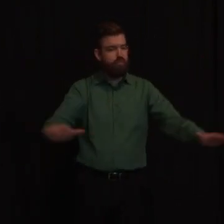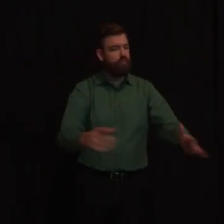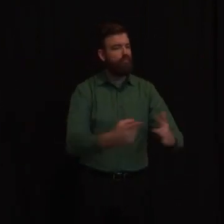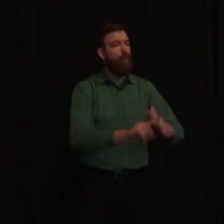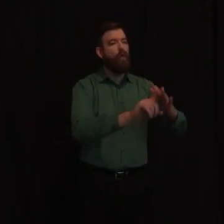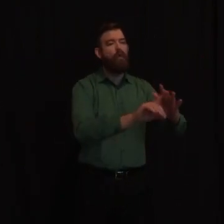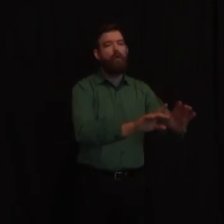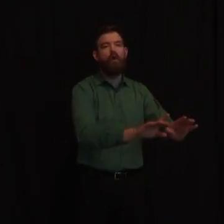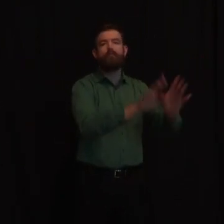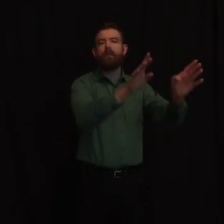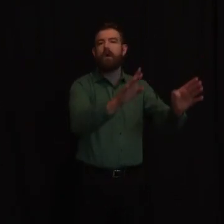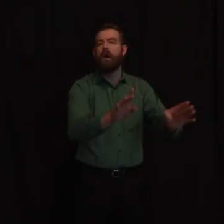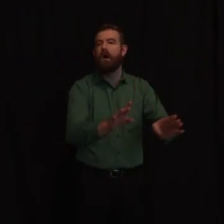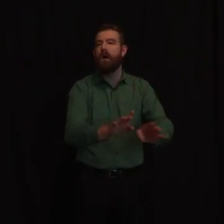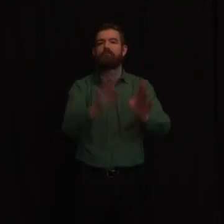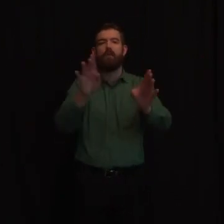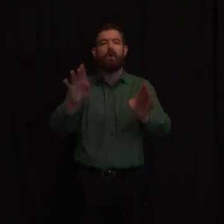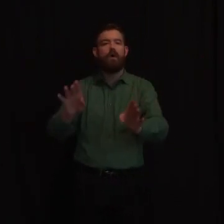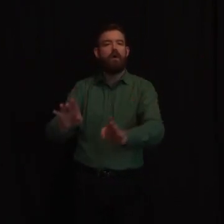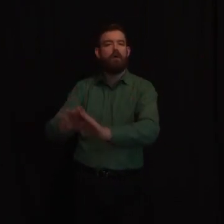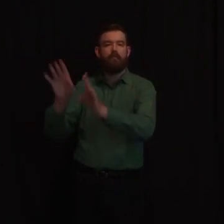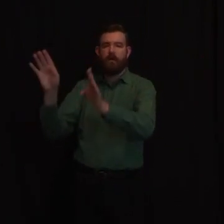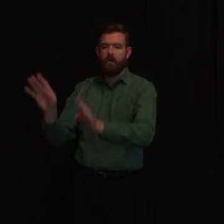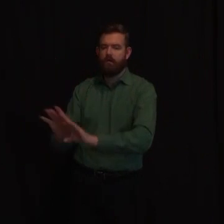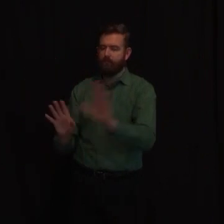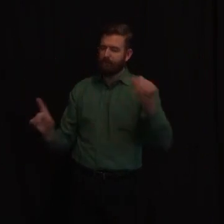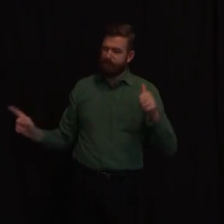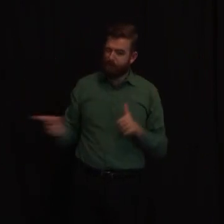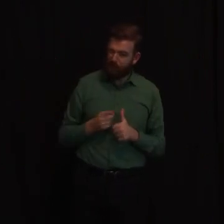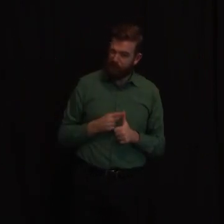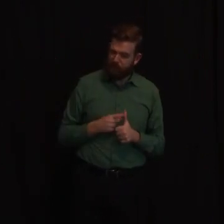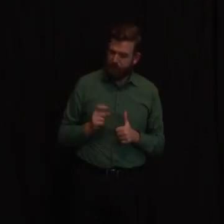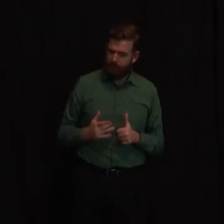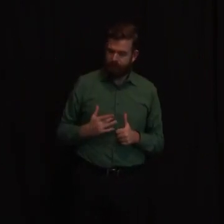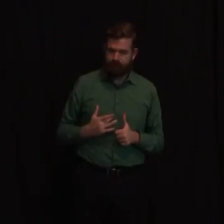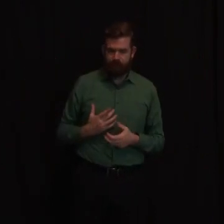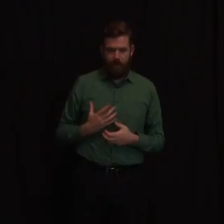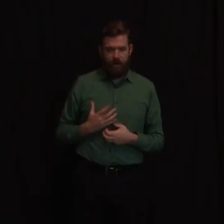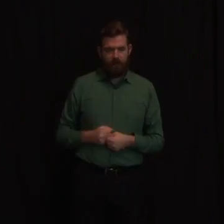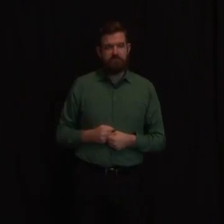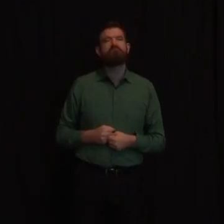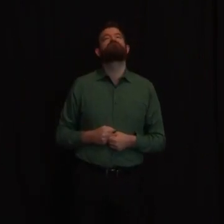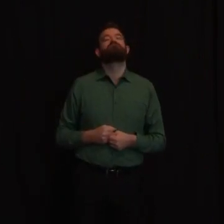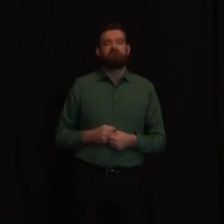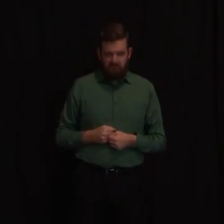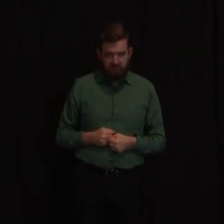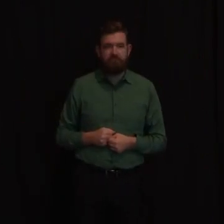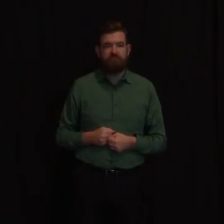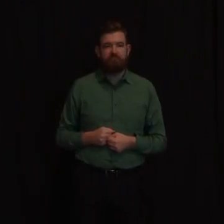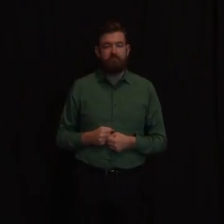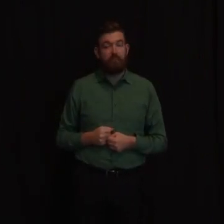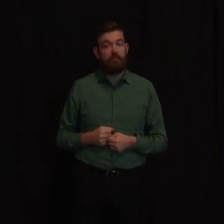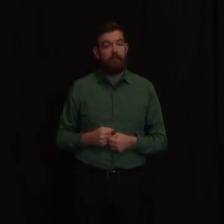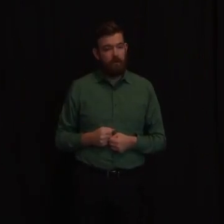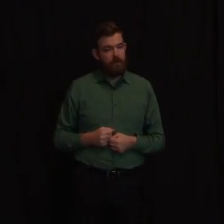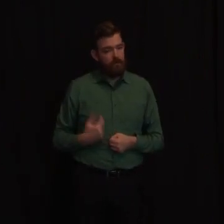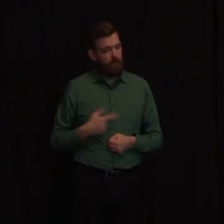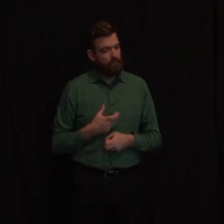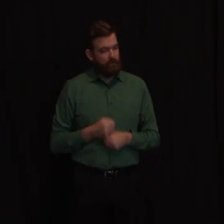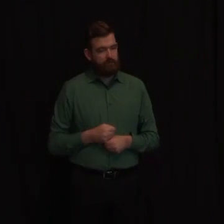the minute we do have that confidence. Until then, we have to trust each other. For those of you as old as I am, I know I could speak for